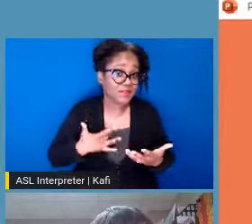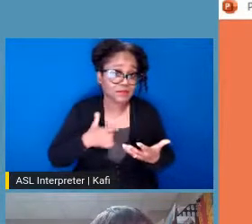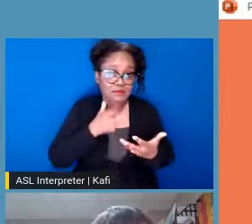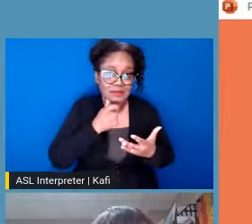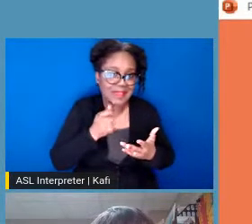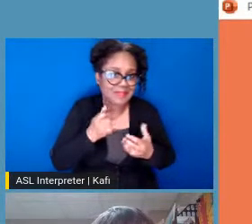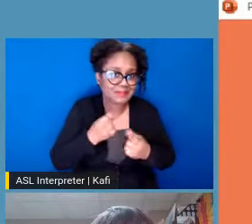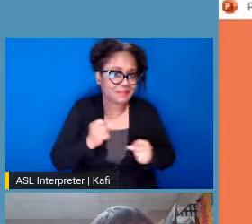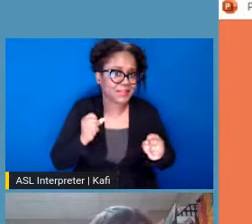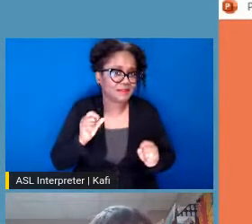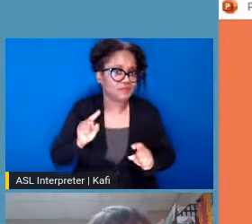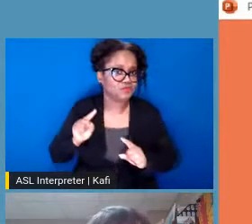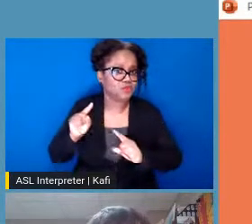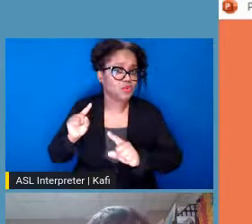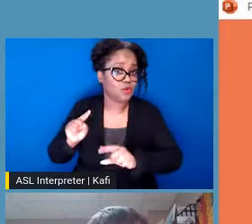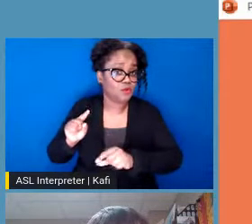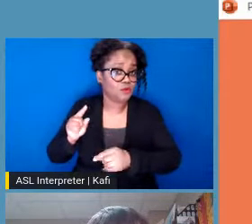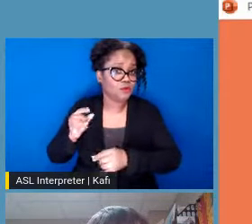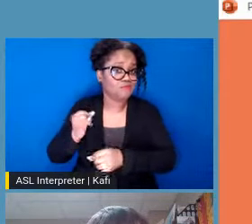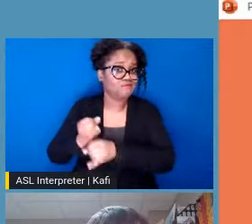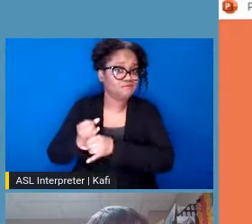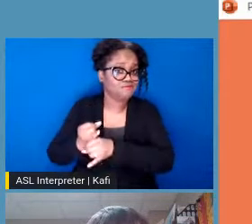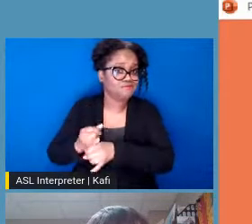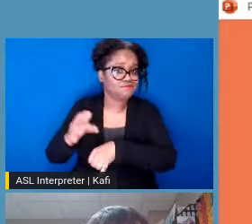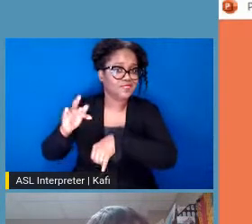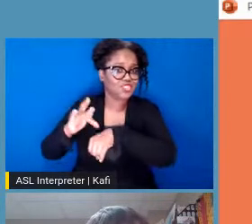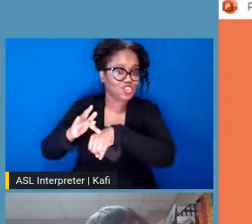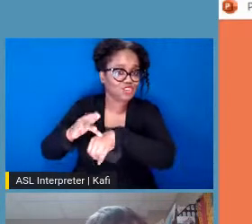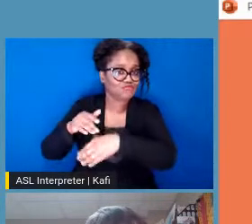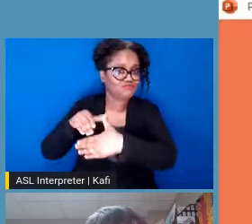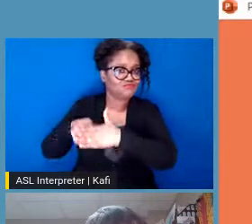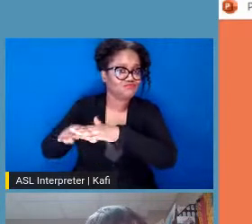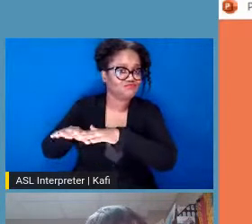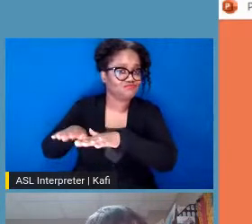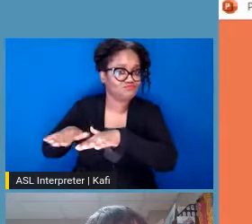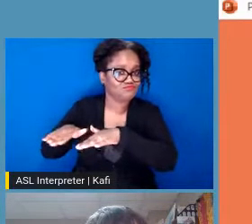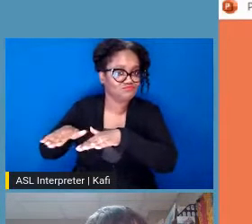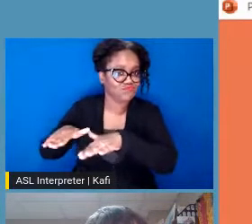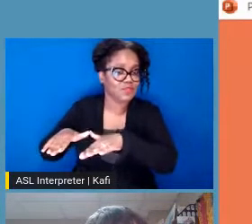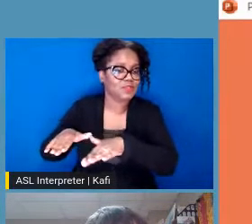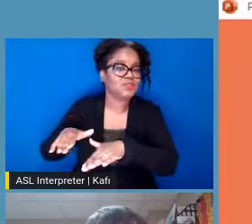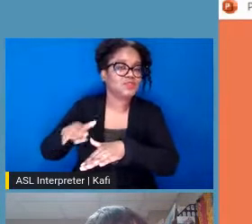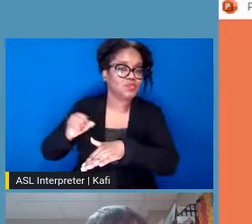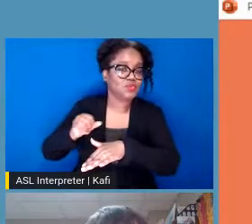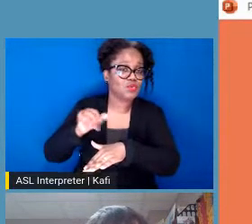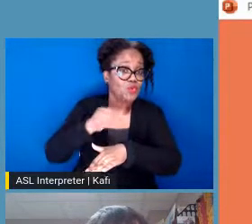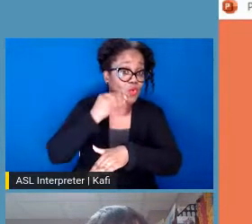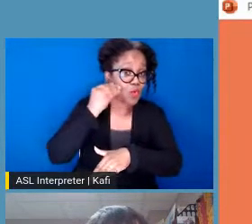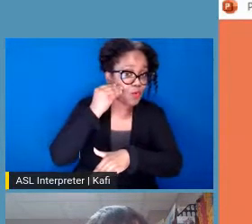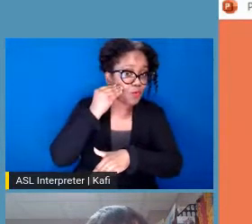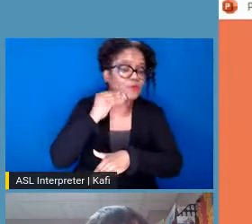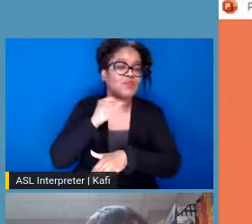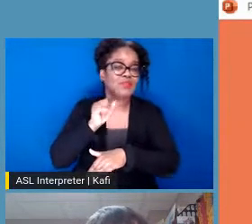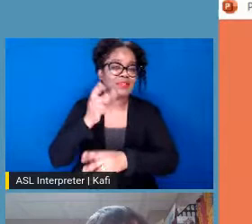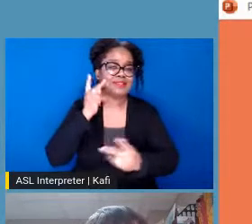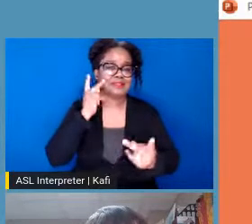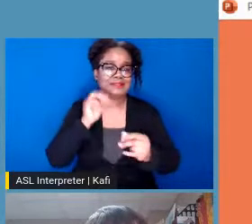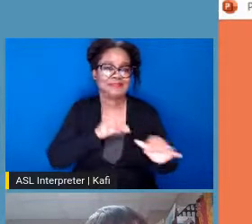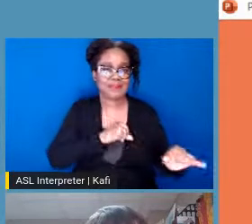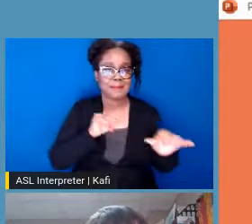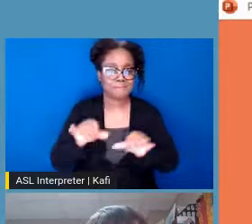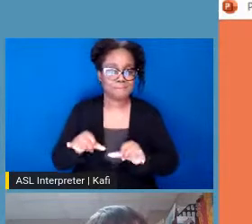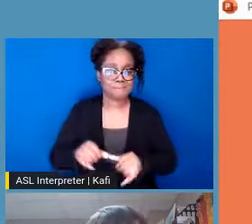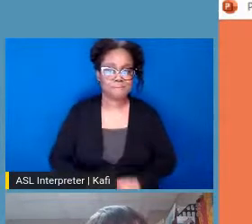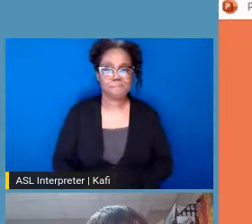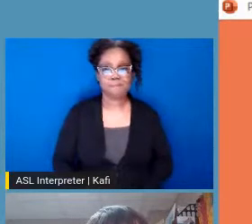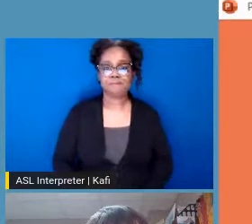the limitations of our website, Carolyne devised this really great layout that worked well. On the left is